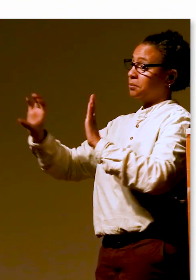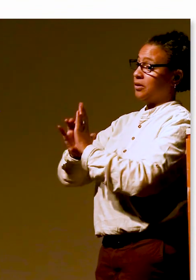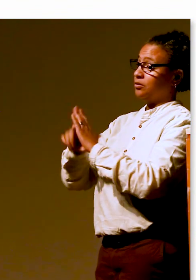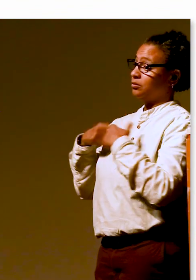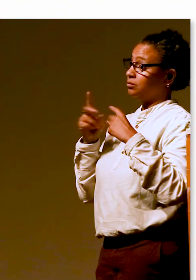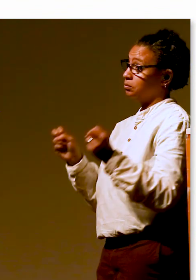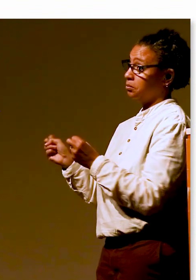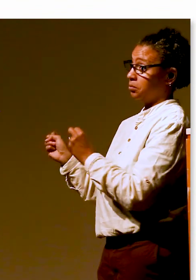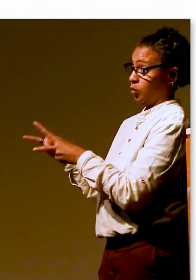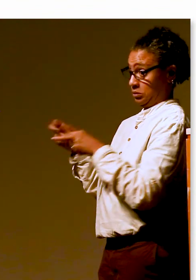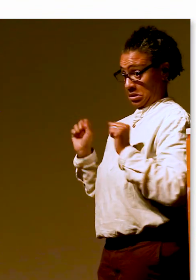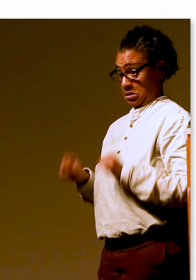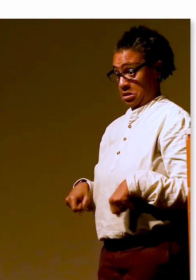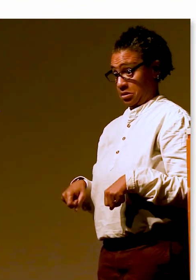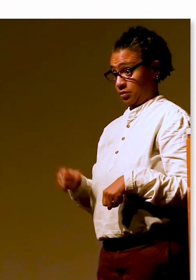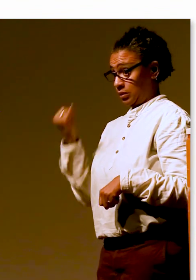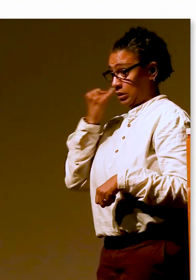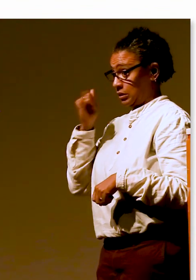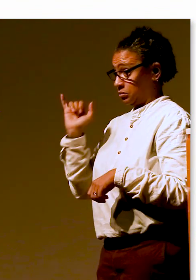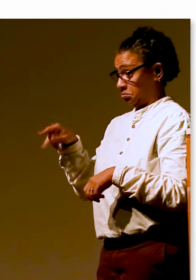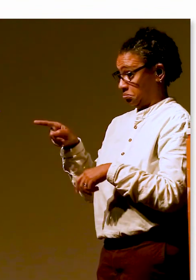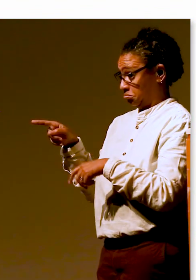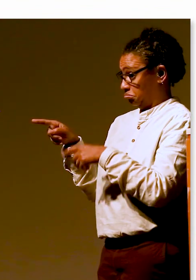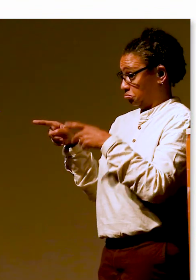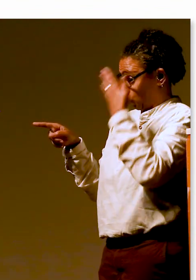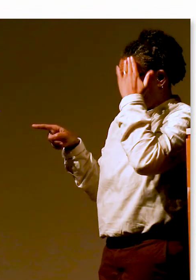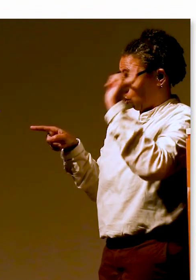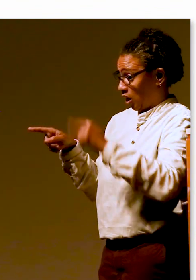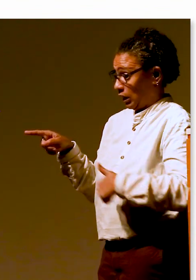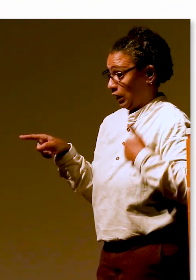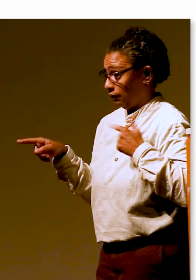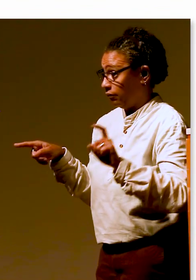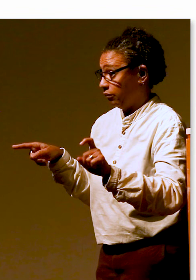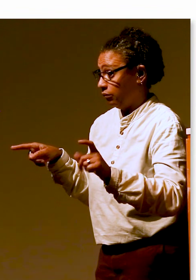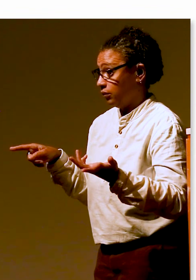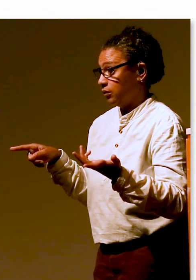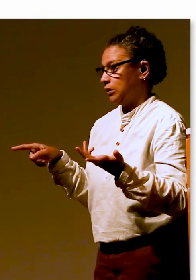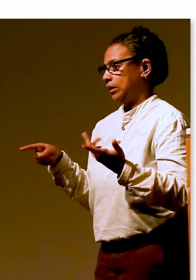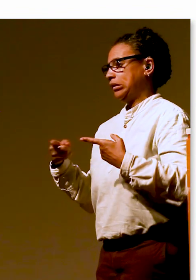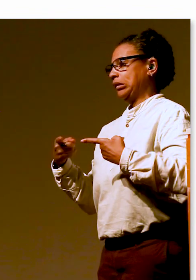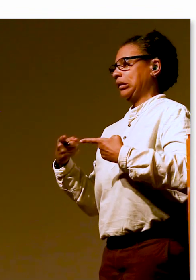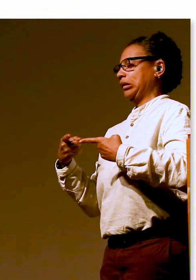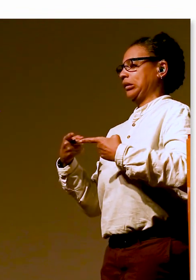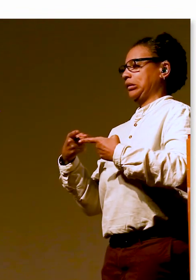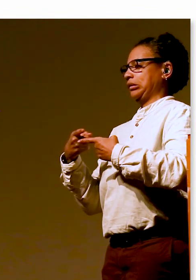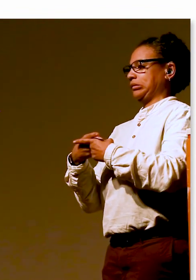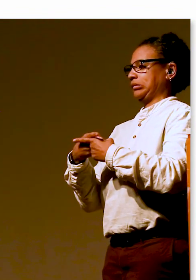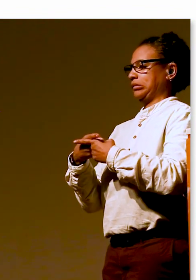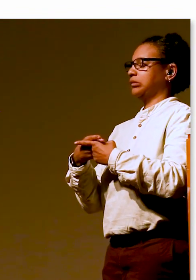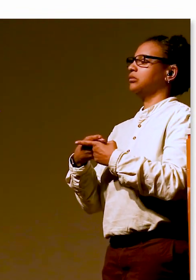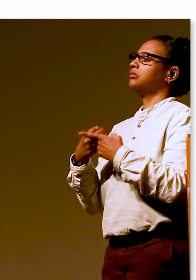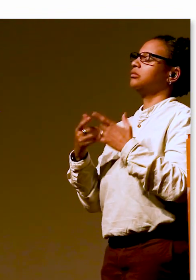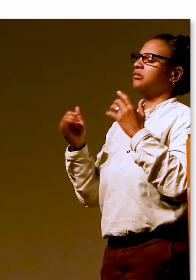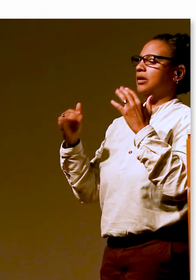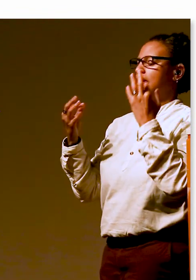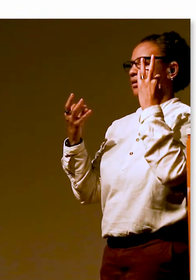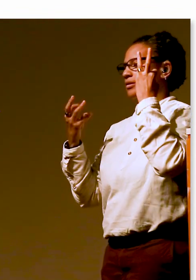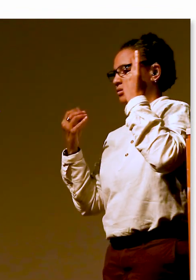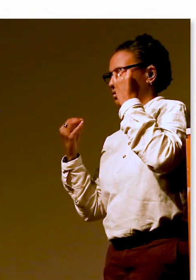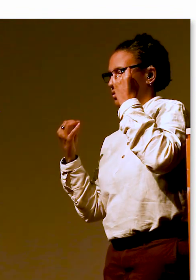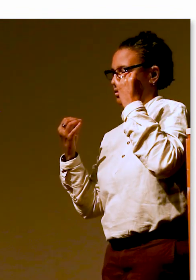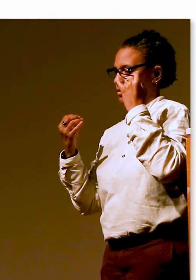about, like, sharing my friends' kids on my Instagram because I have so many followers, and I'm like, I don't really want everyone to see this. Beautiful, angelic human being